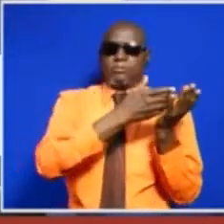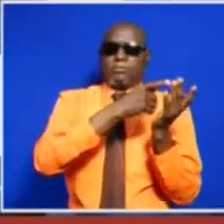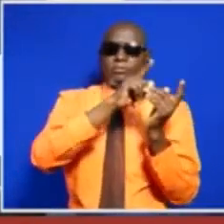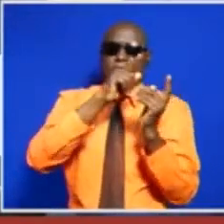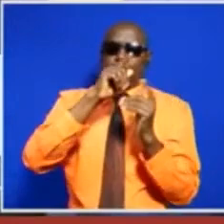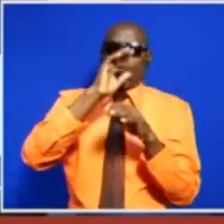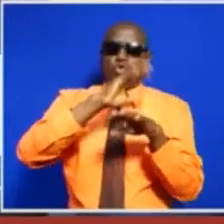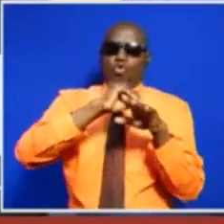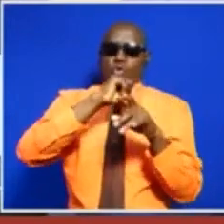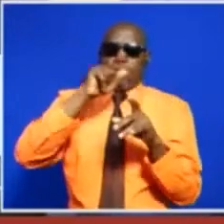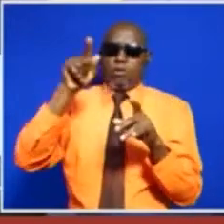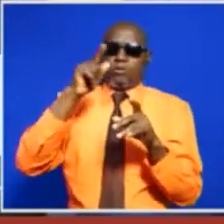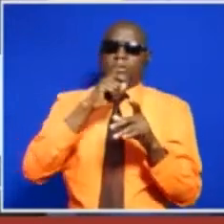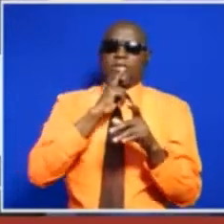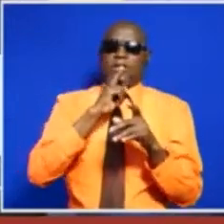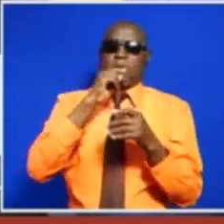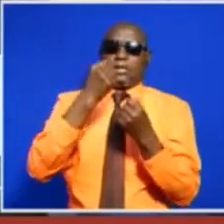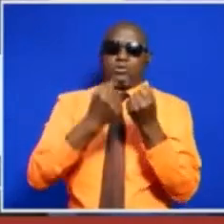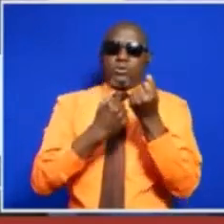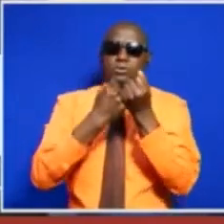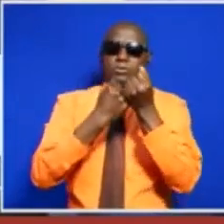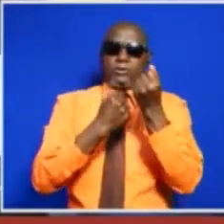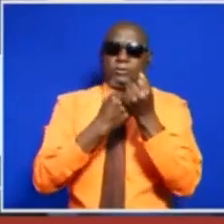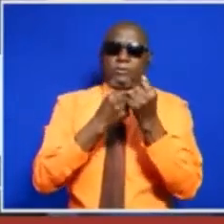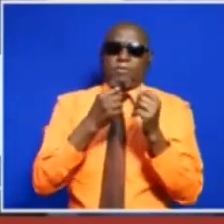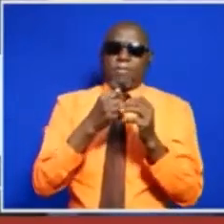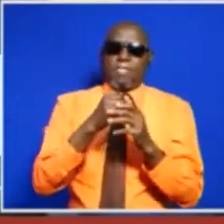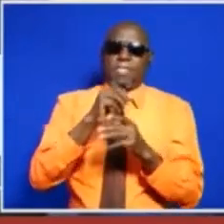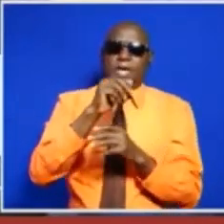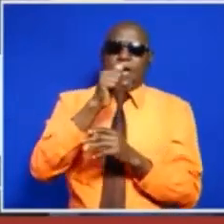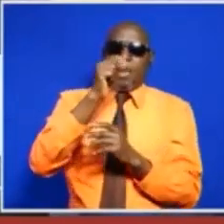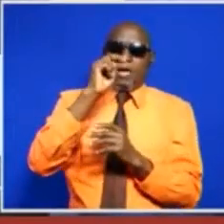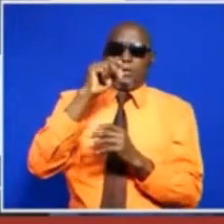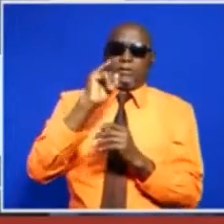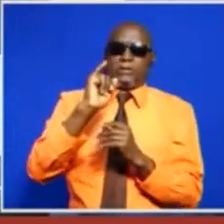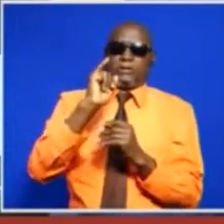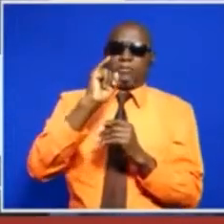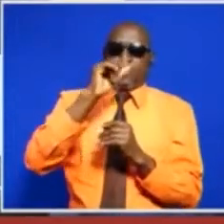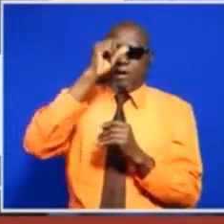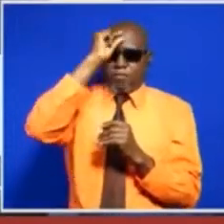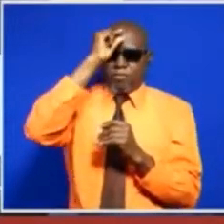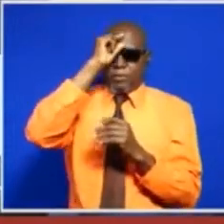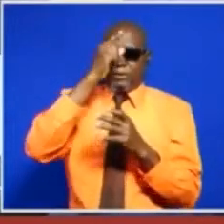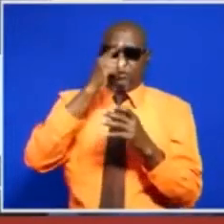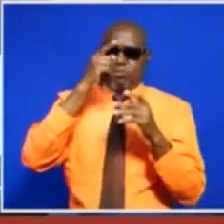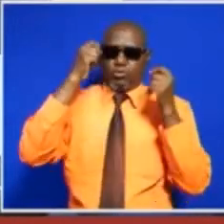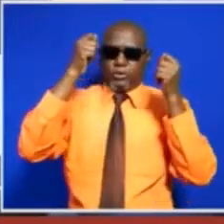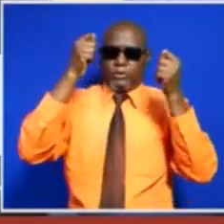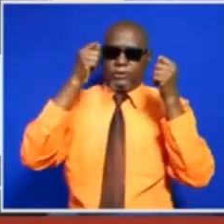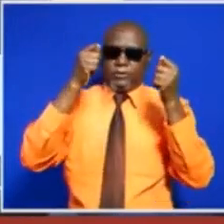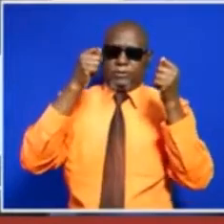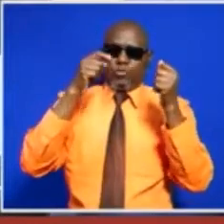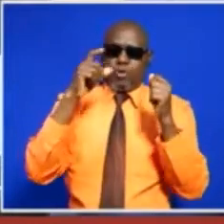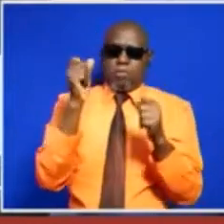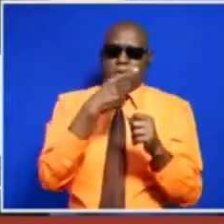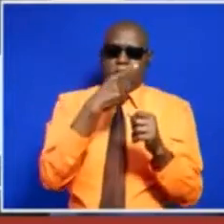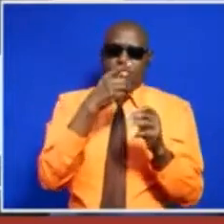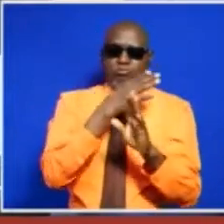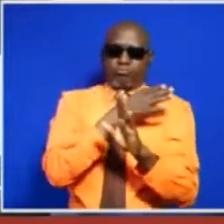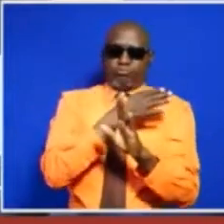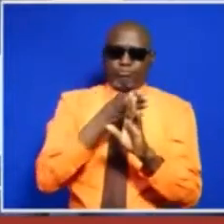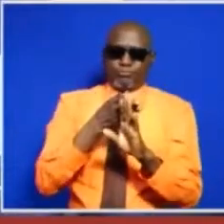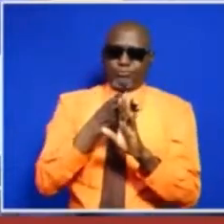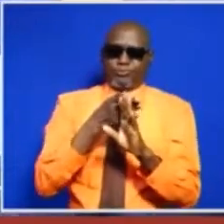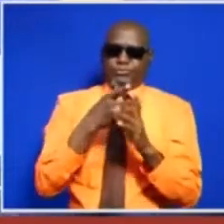that they have been sponsoring the anti-government protests that we've been witnessing for the past 1 month and counting. Now, of